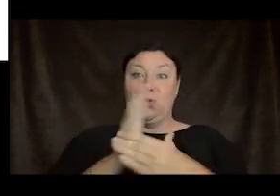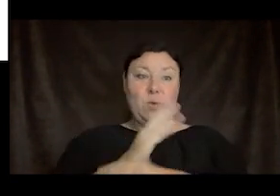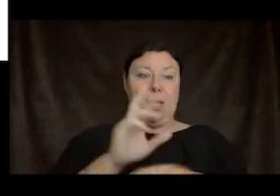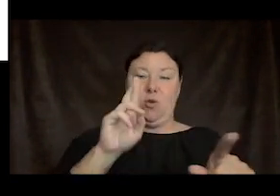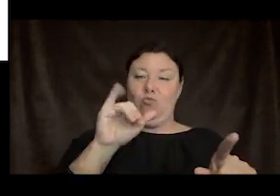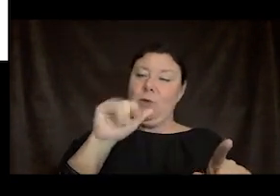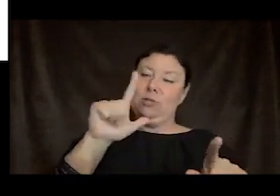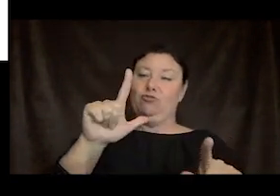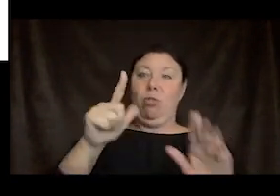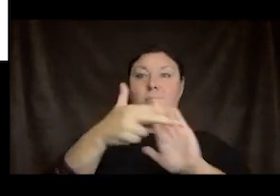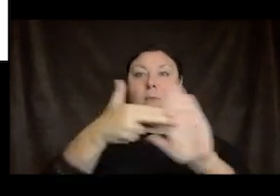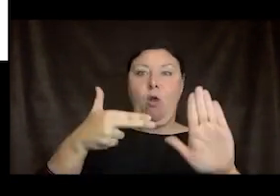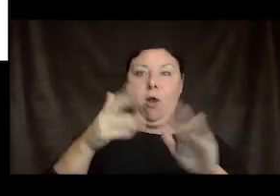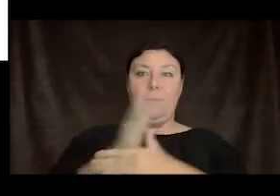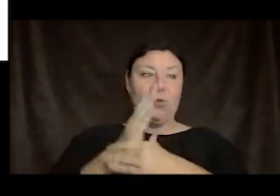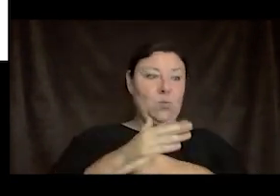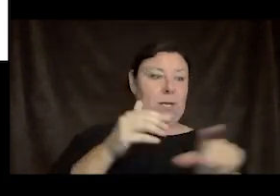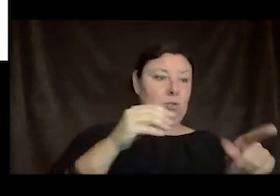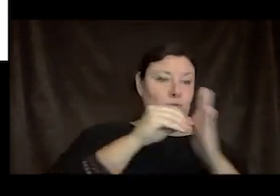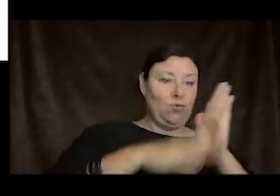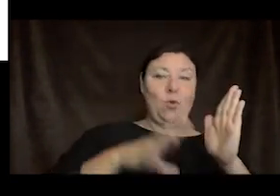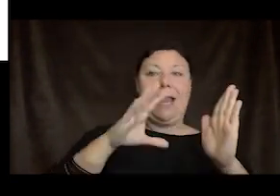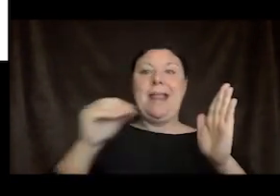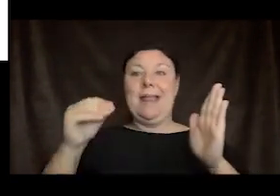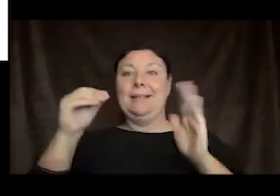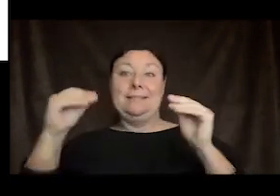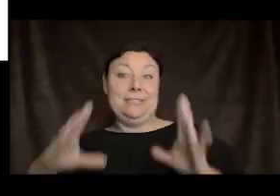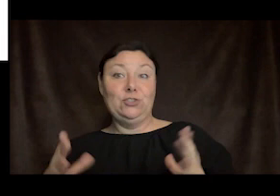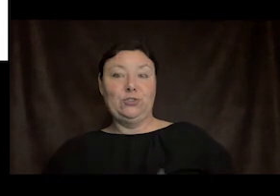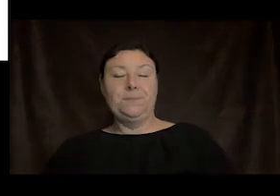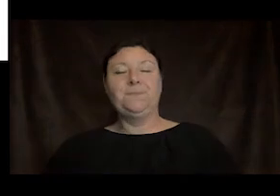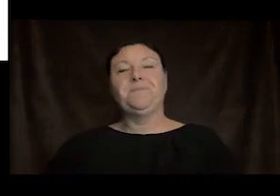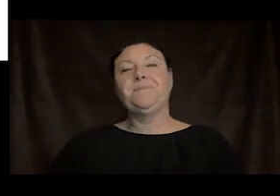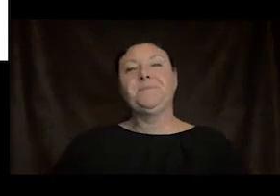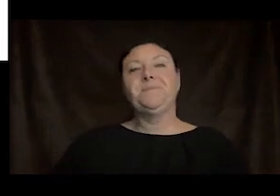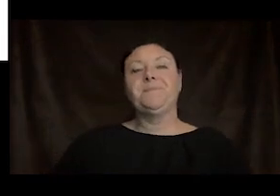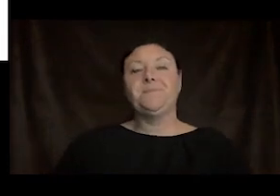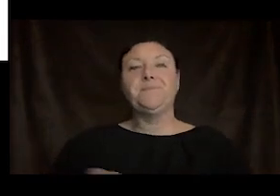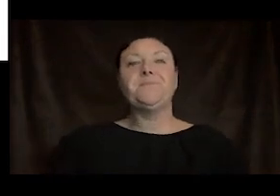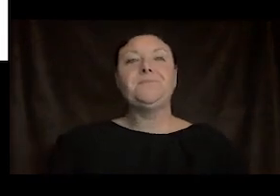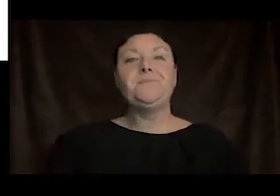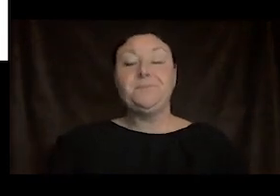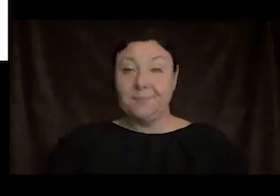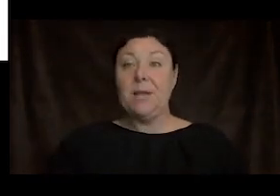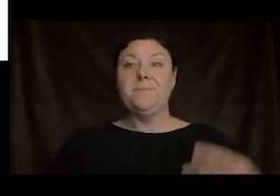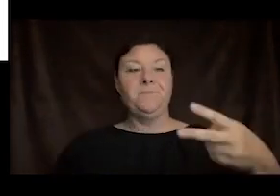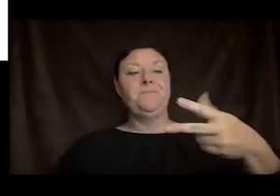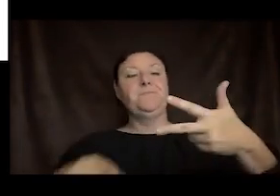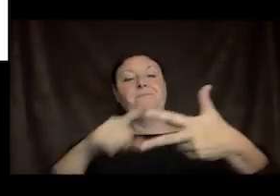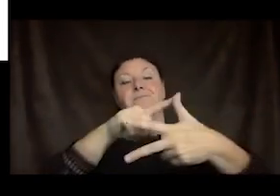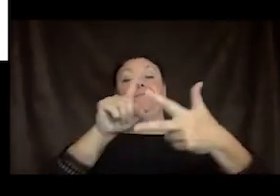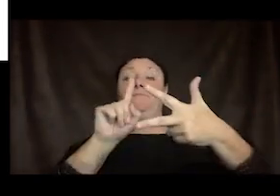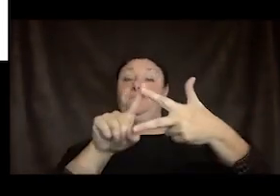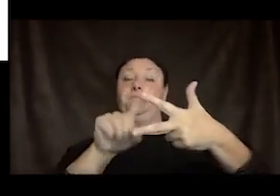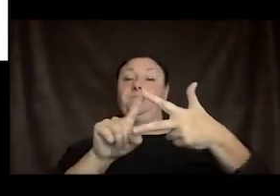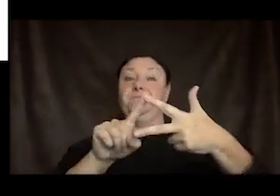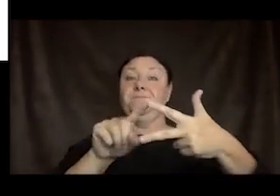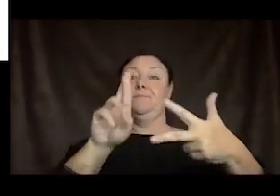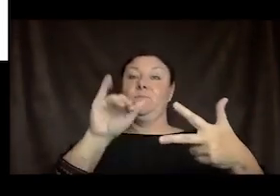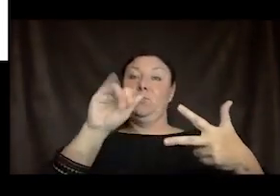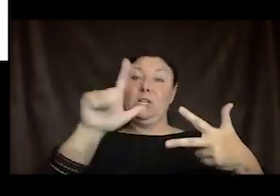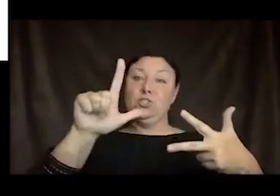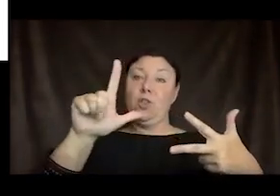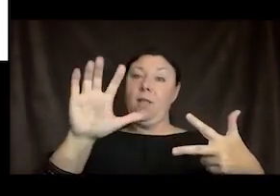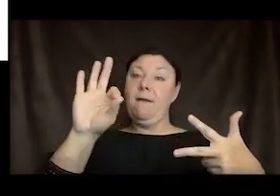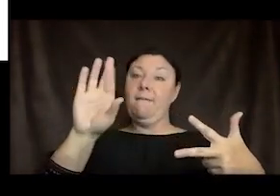the teacher. So let's talk about this racial framework. And this one I'm